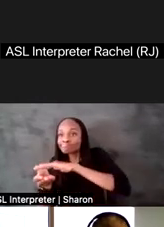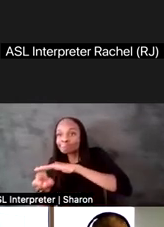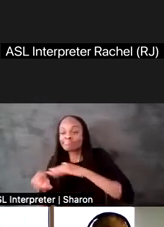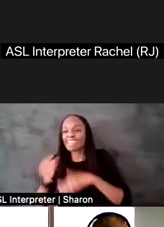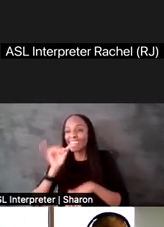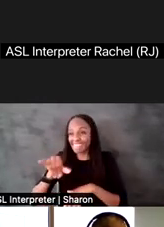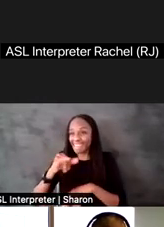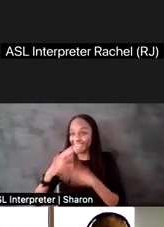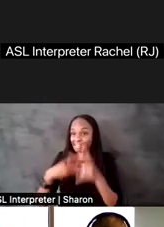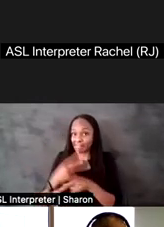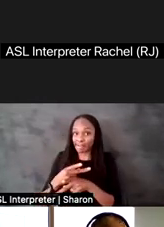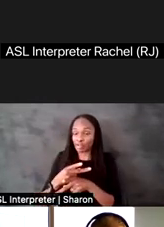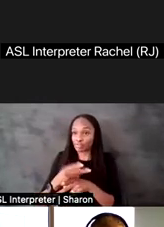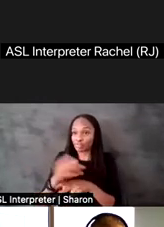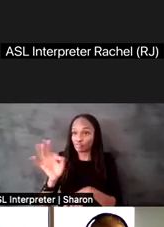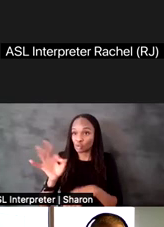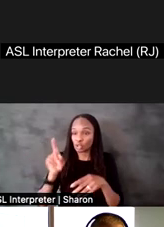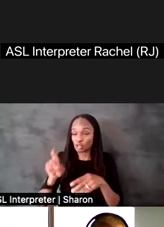be secured to the wall.